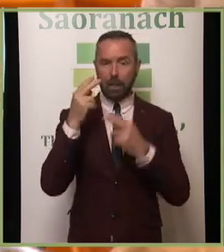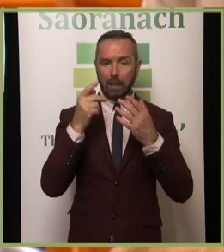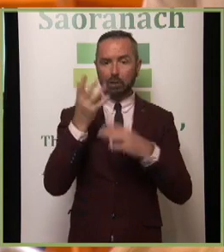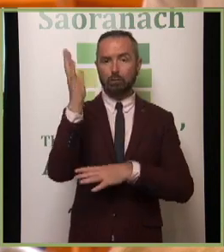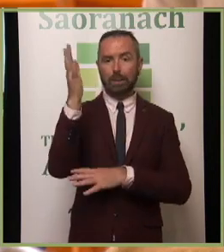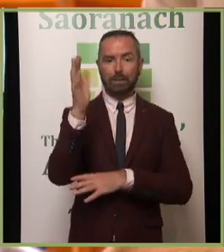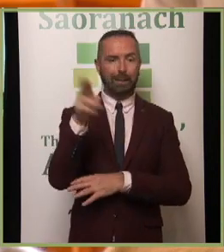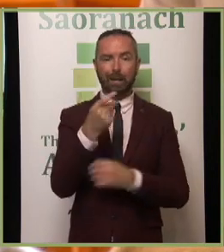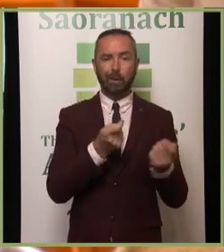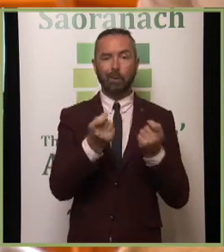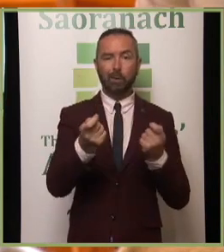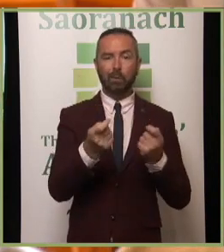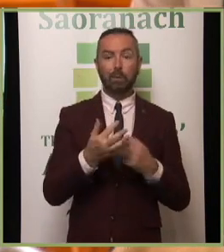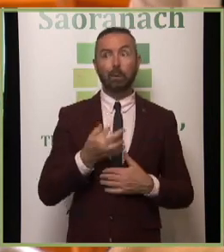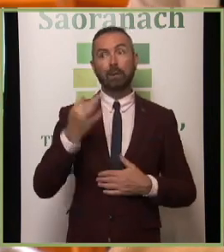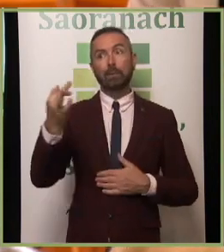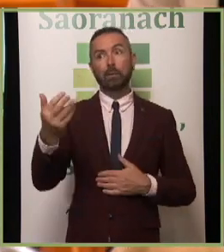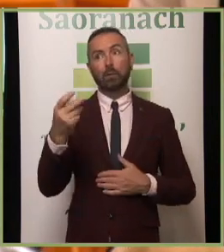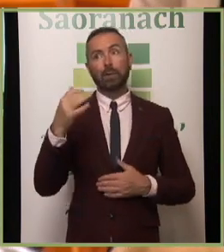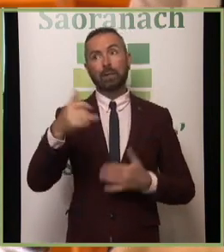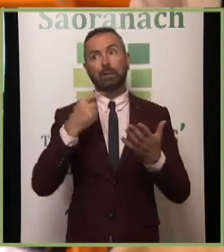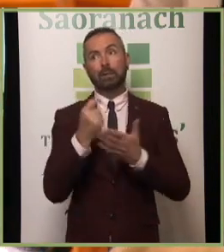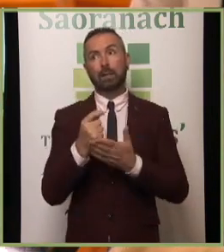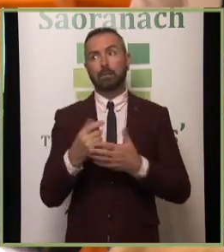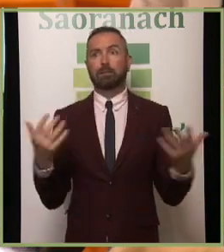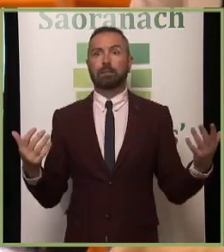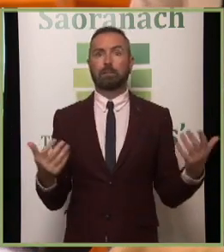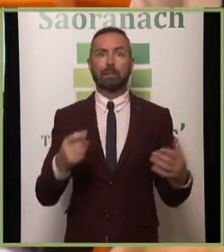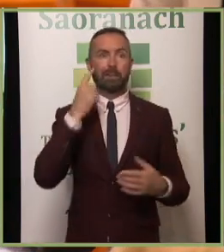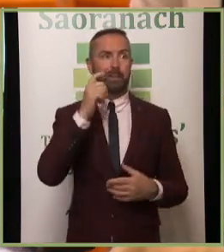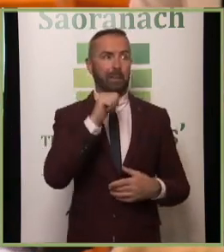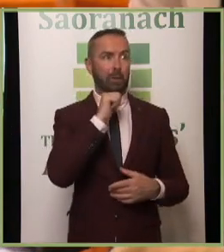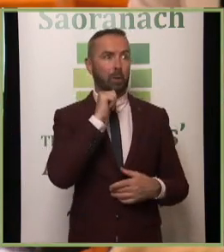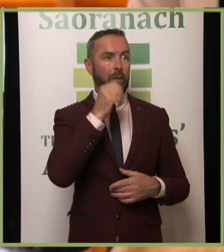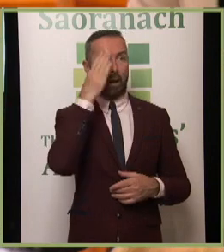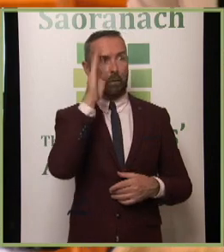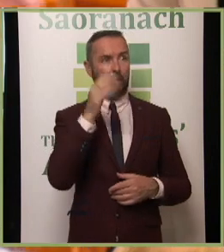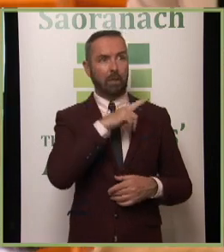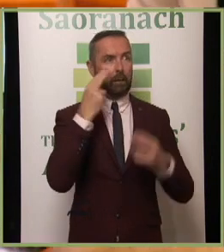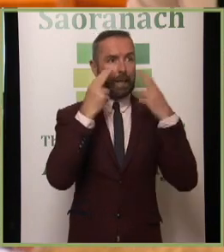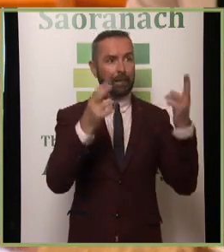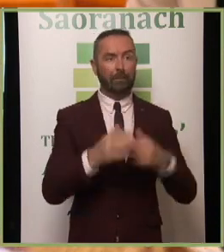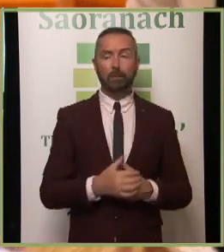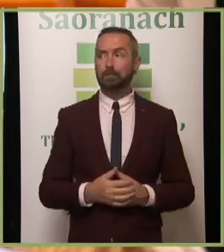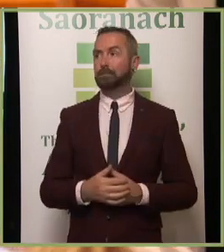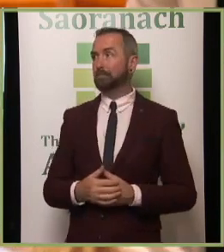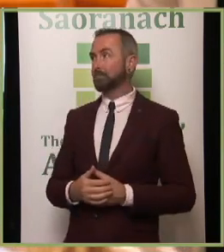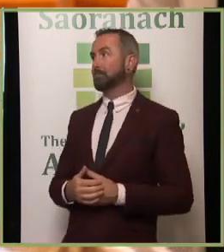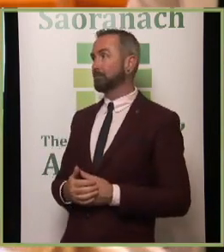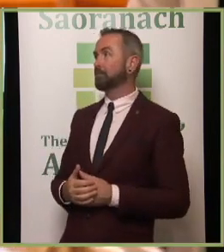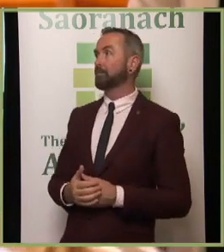control is gone again. So into the future, in 30 years' time, we'll be saying, well, look at the crop we planted again. So we're seeing this, and